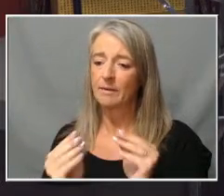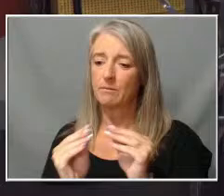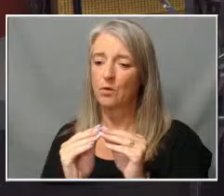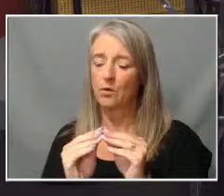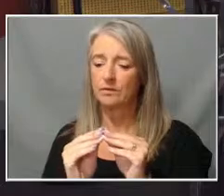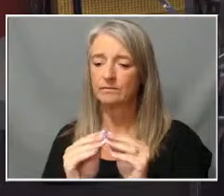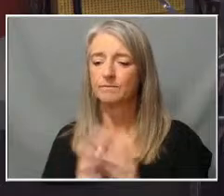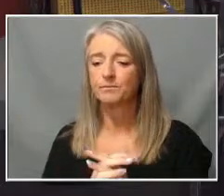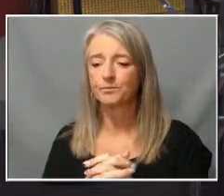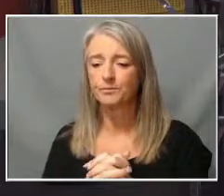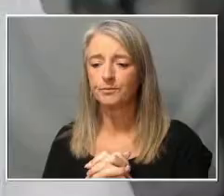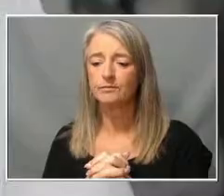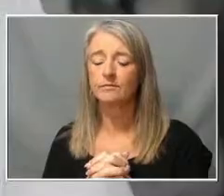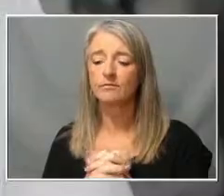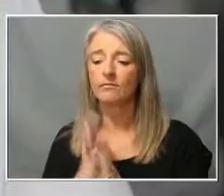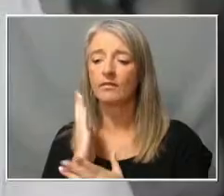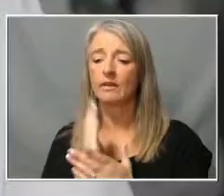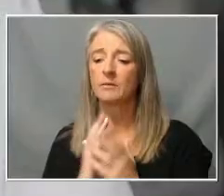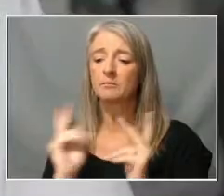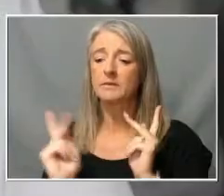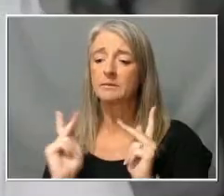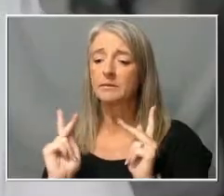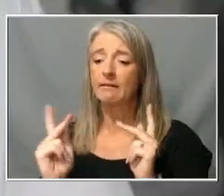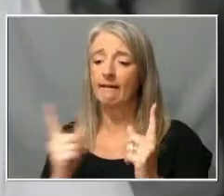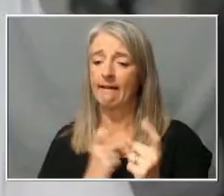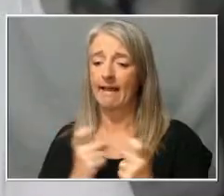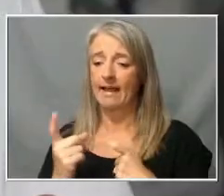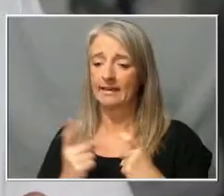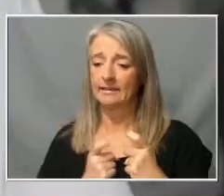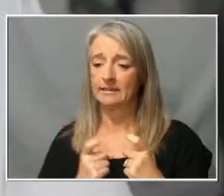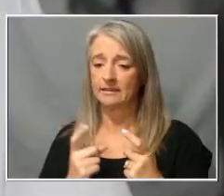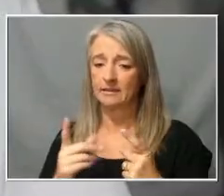so people ask me all the time, even the guy that let me in, I'm